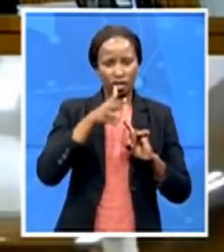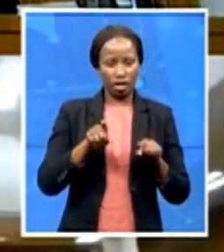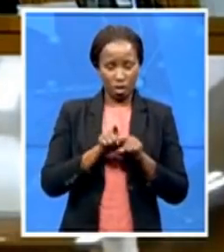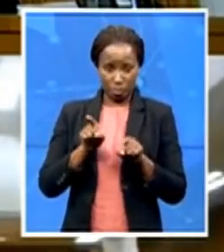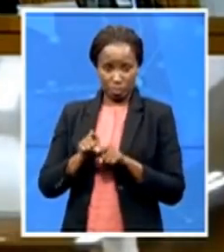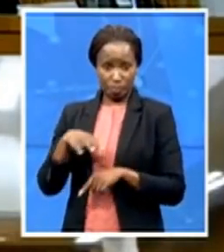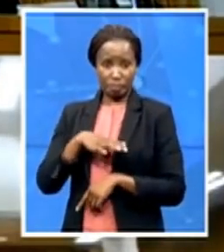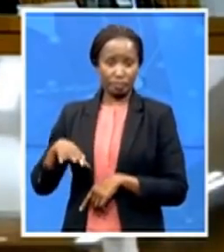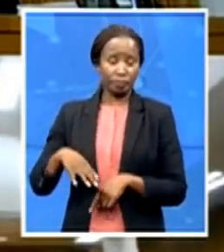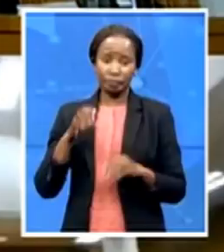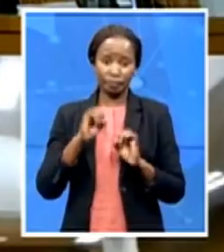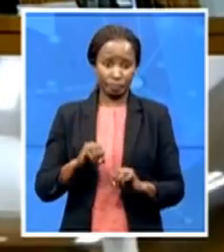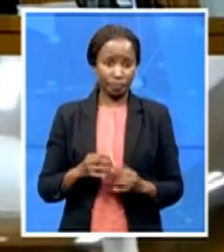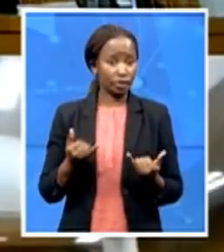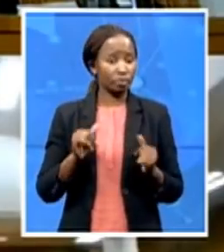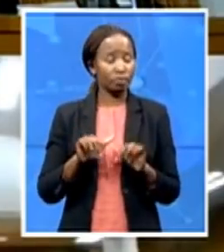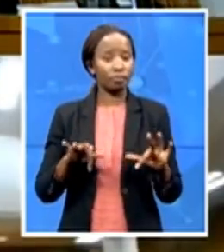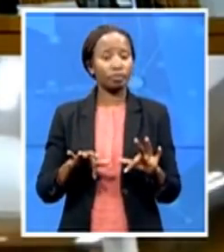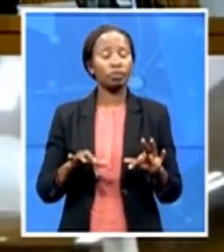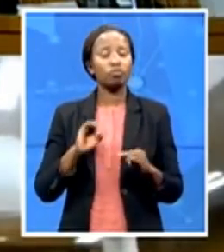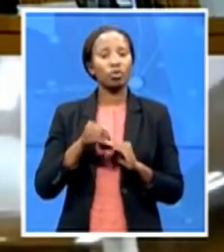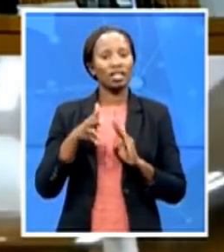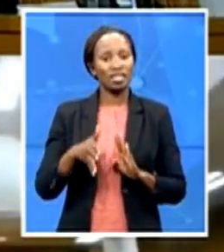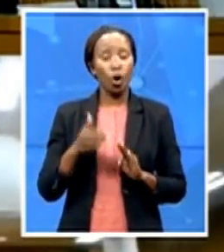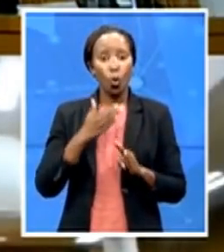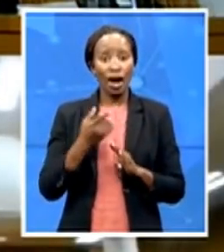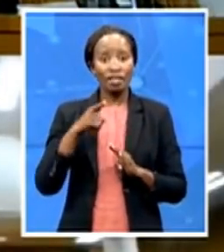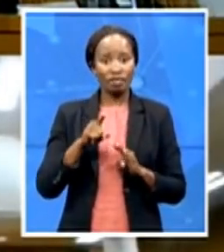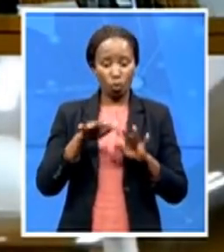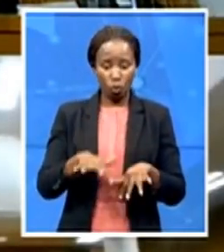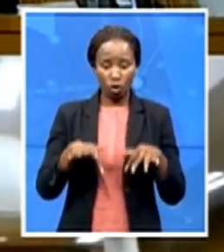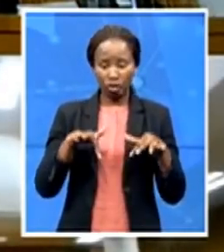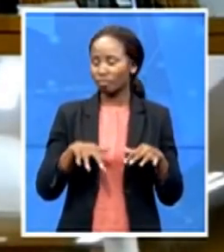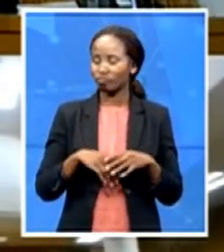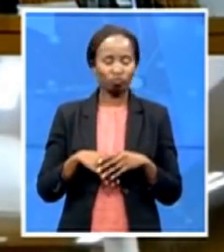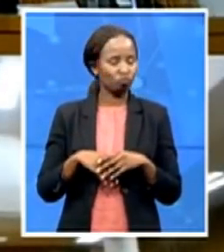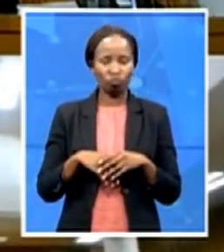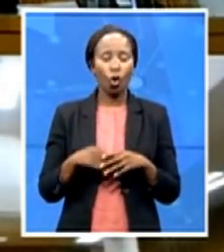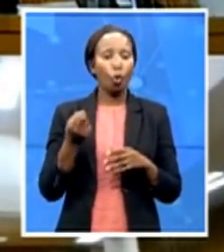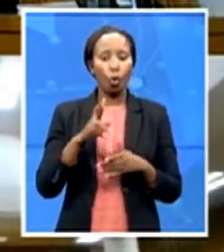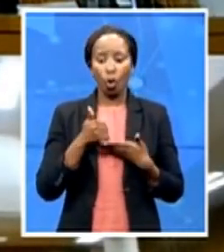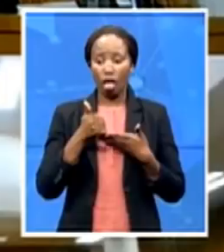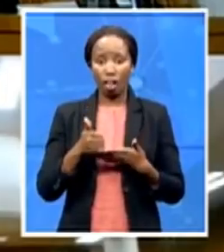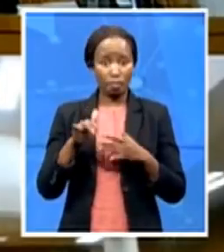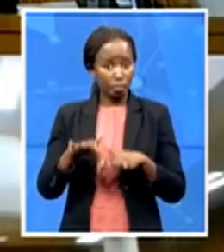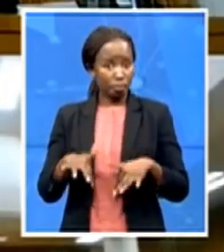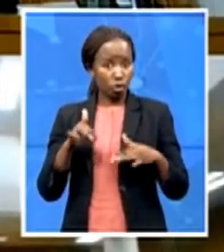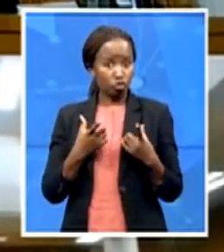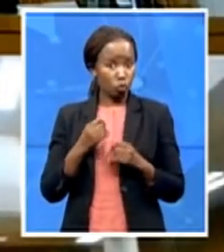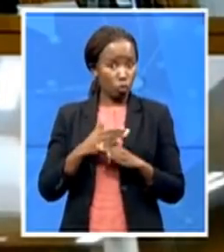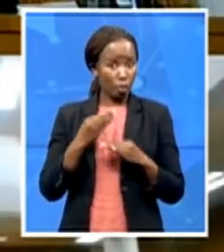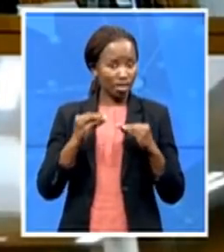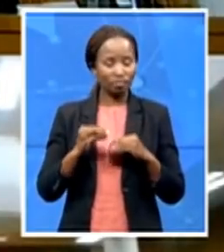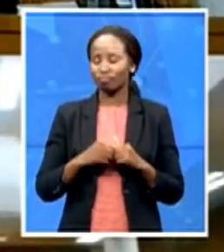not work for the Assembly or assist the Assembly in carrying out or conducting its business. And there's no contract between the Assembly